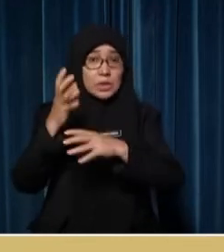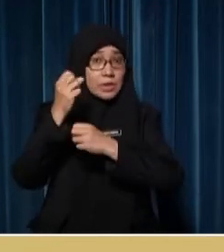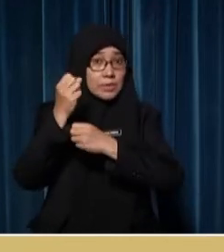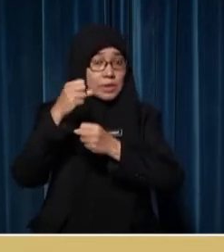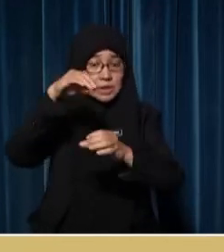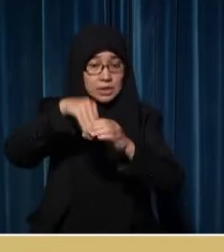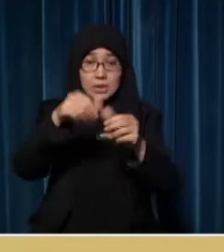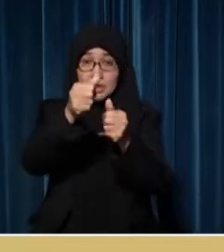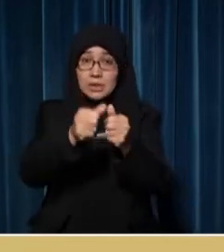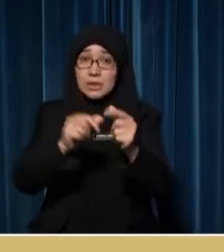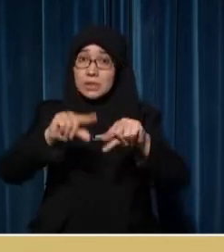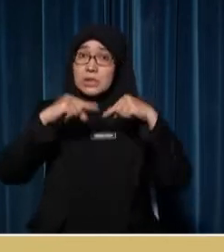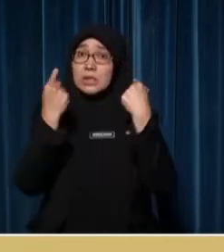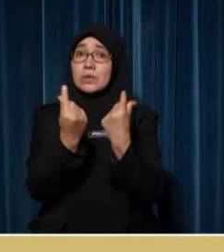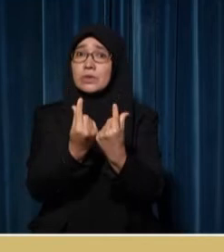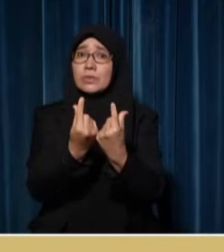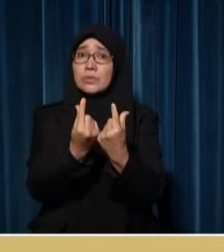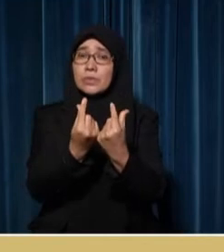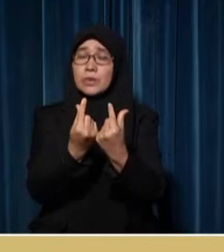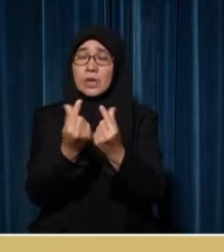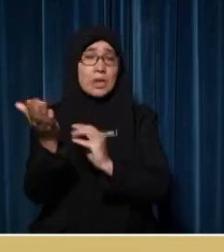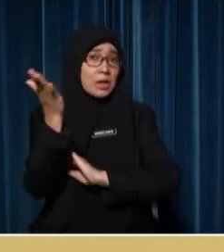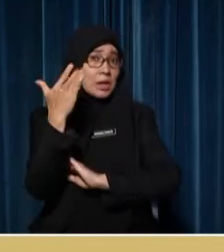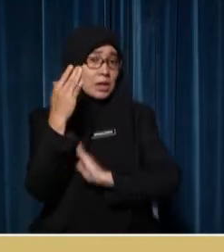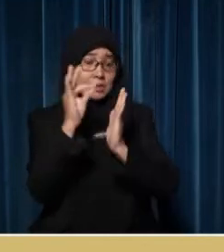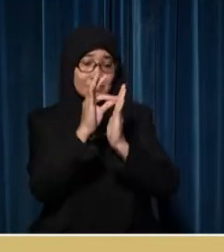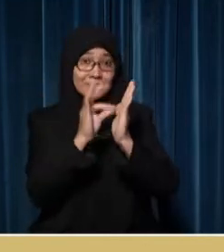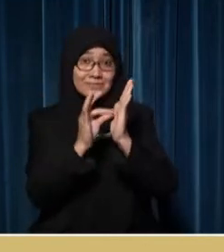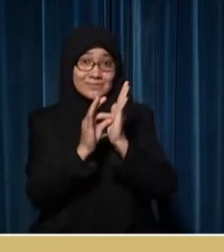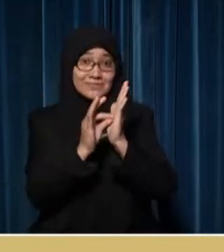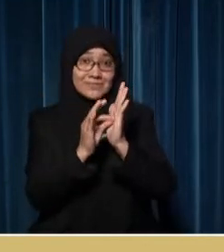group. Let's count them together.